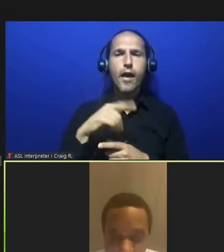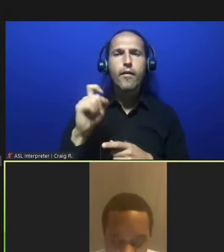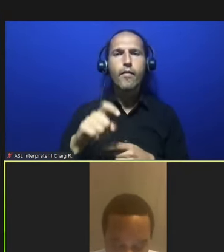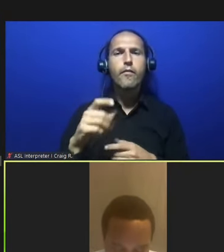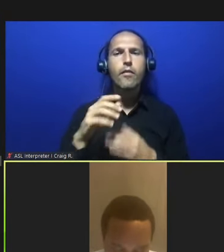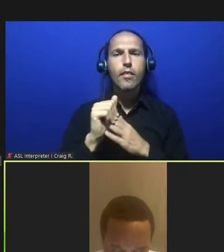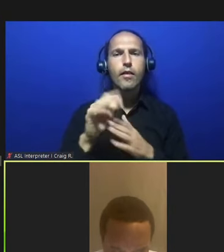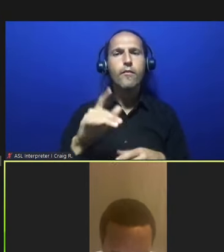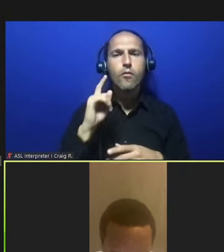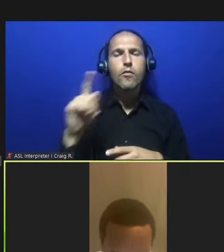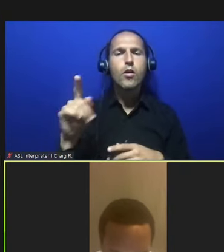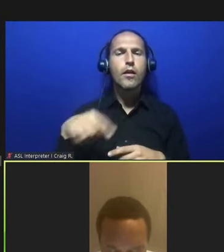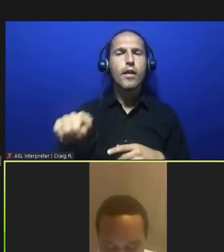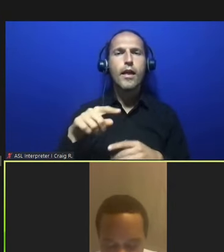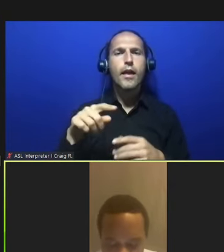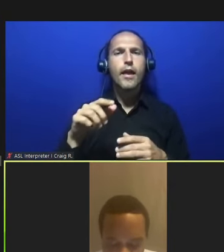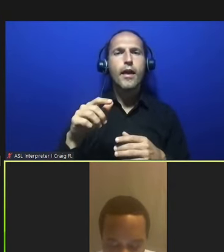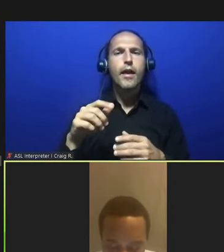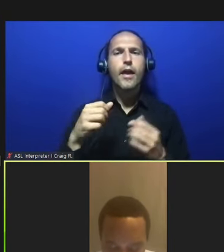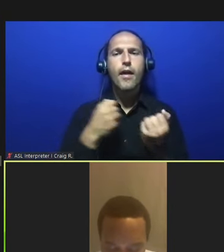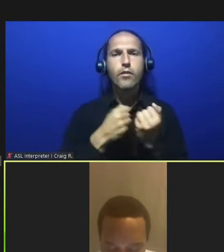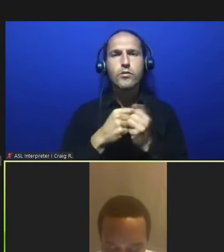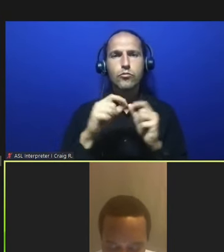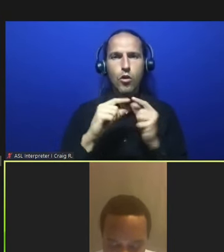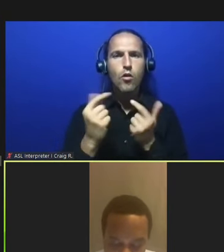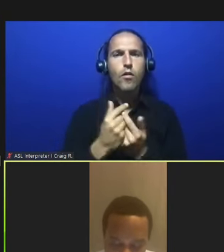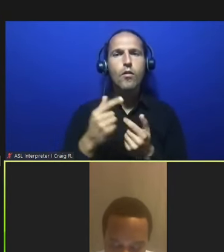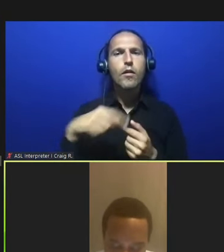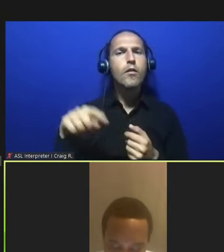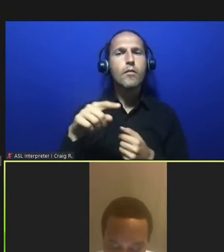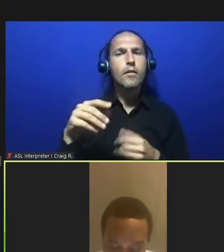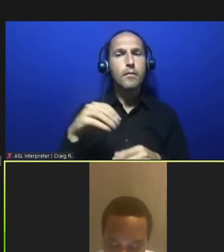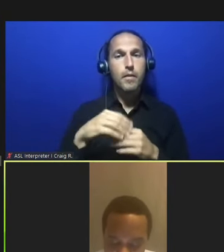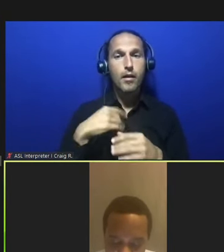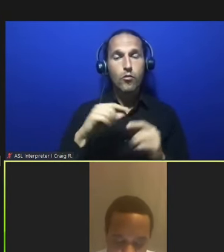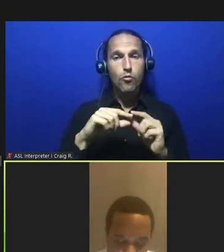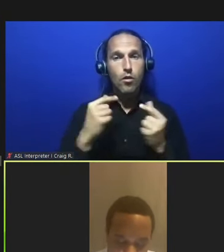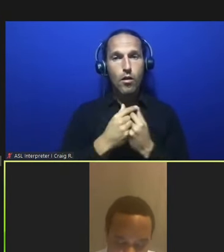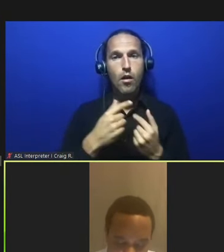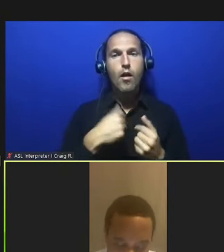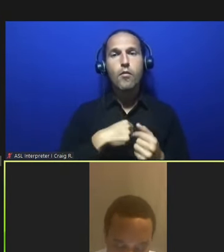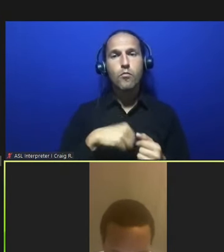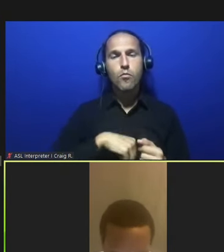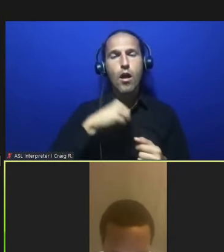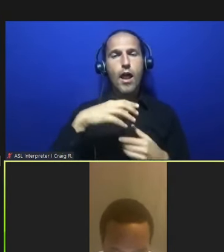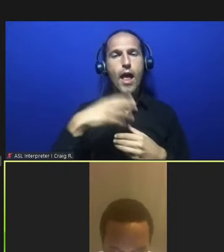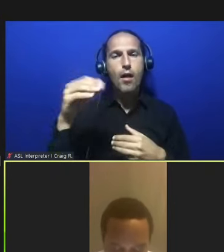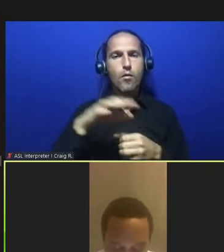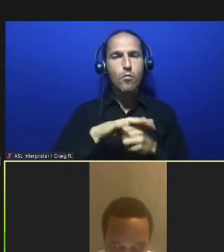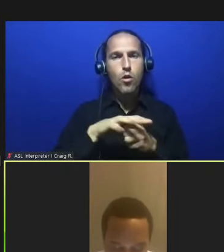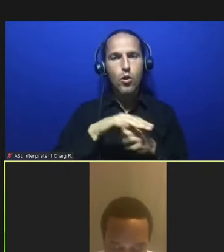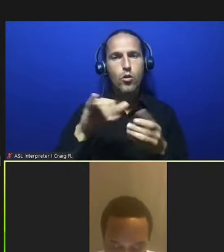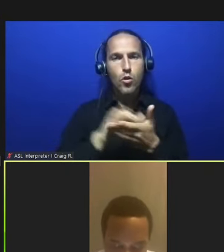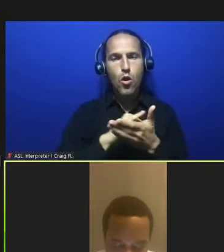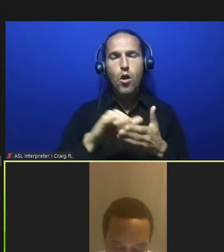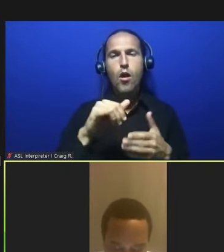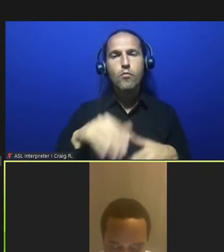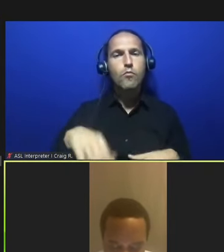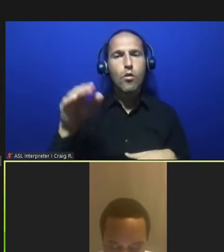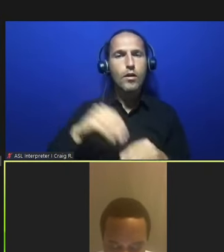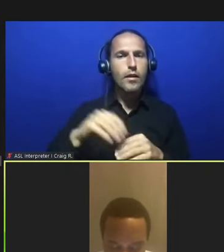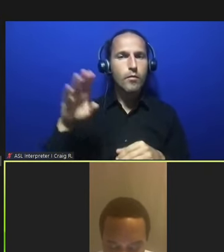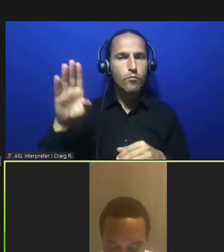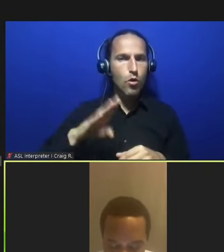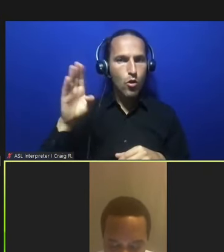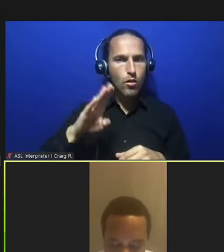Express Bus Advocacy Group. Like thousands of commuters in my advocacy group, I'm a proud Outer Borough New Yorker, a born and raised Brooklynite,